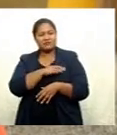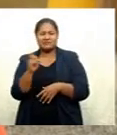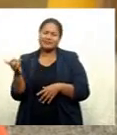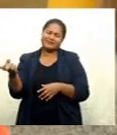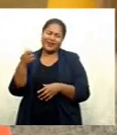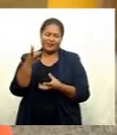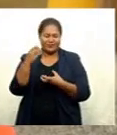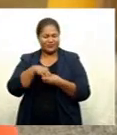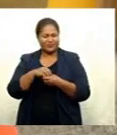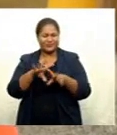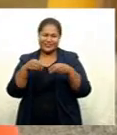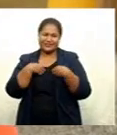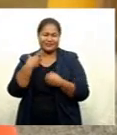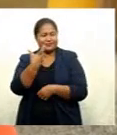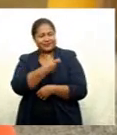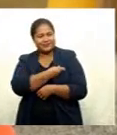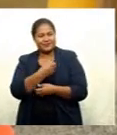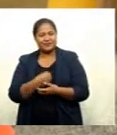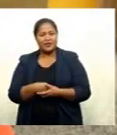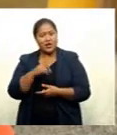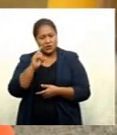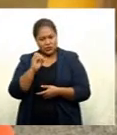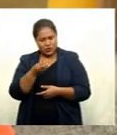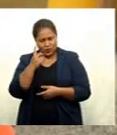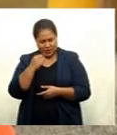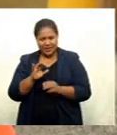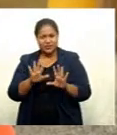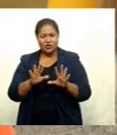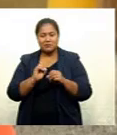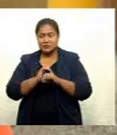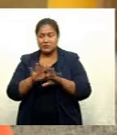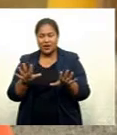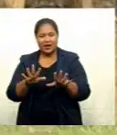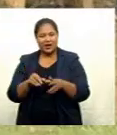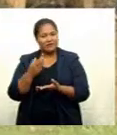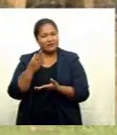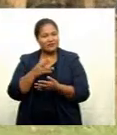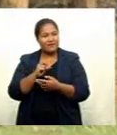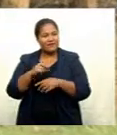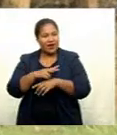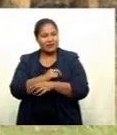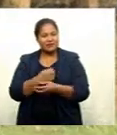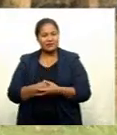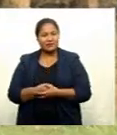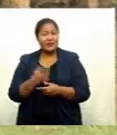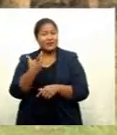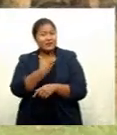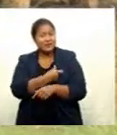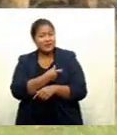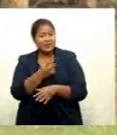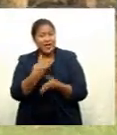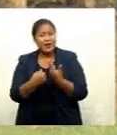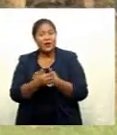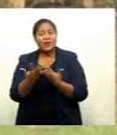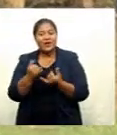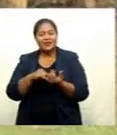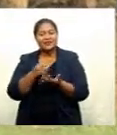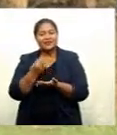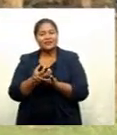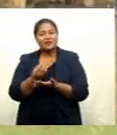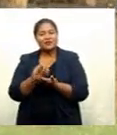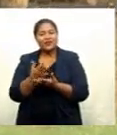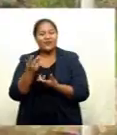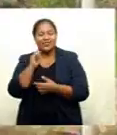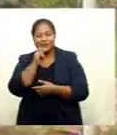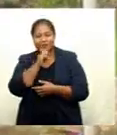your COVID-19 jab so that we can stop the spread of the killer virus. Vaccination was also held in Sabu and